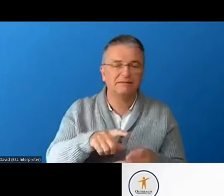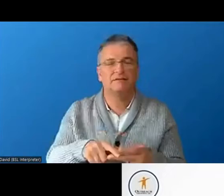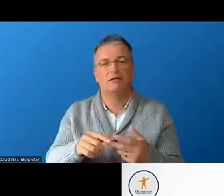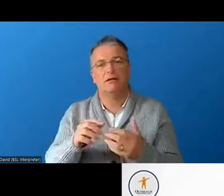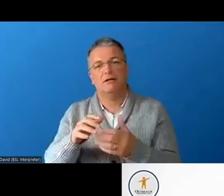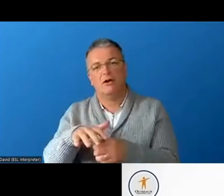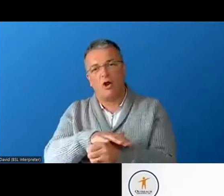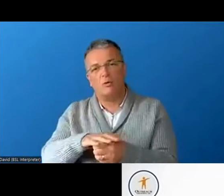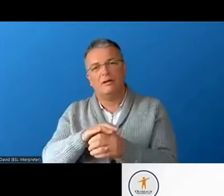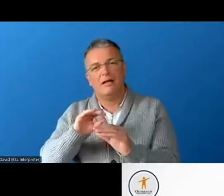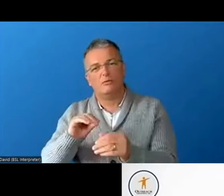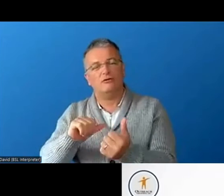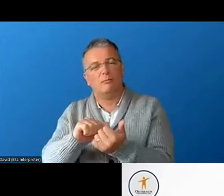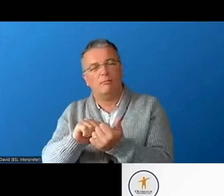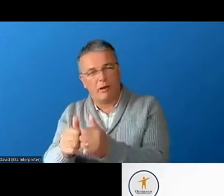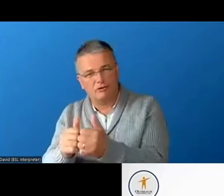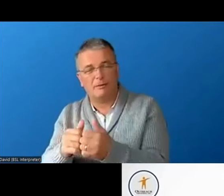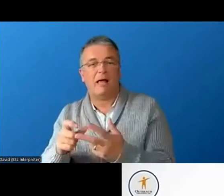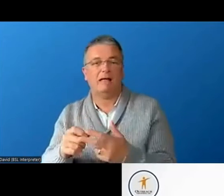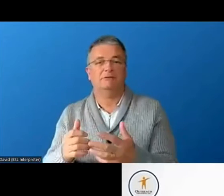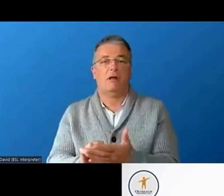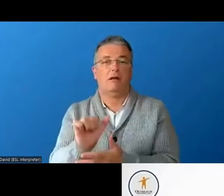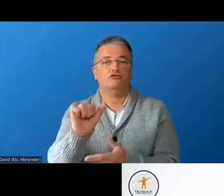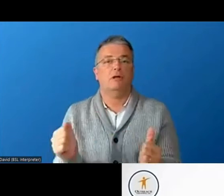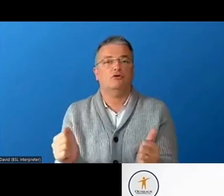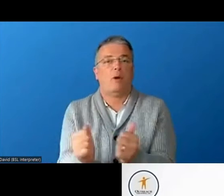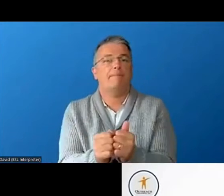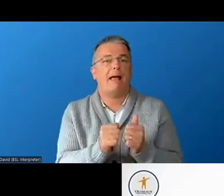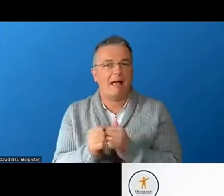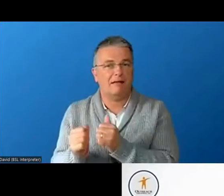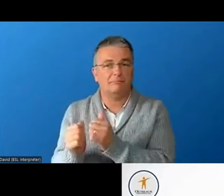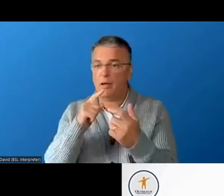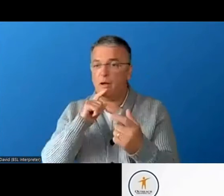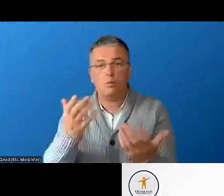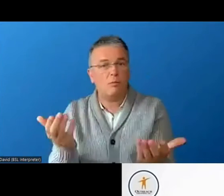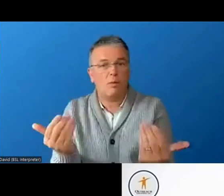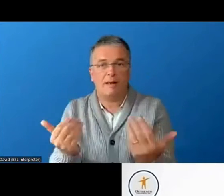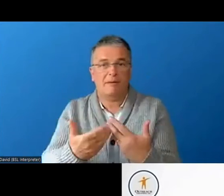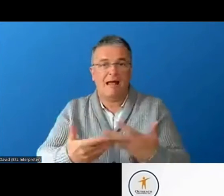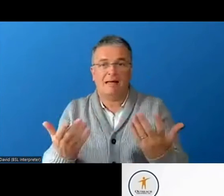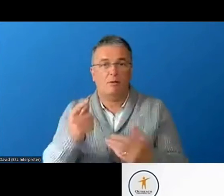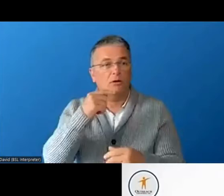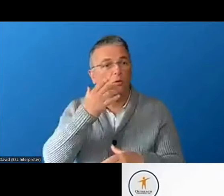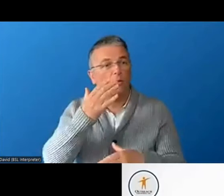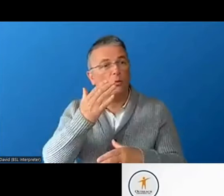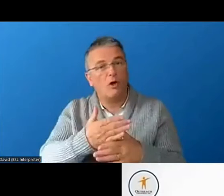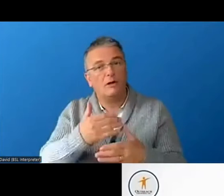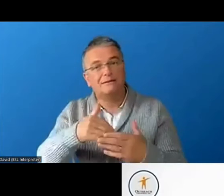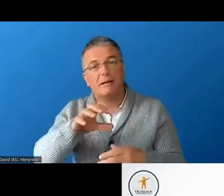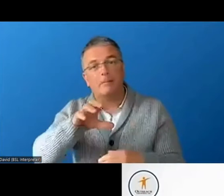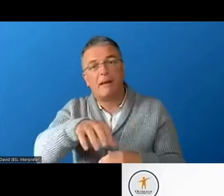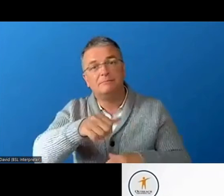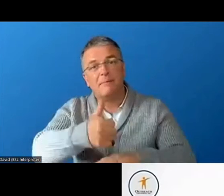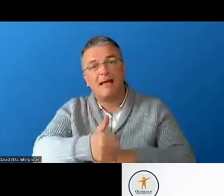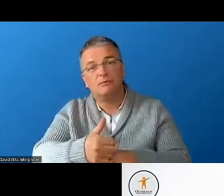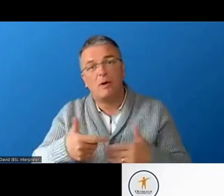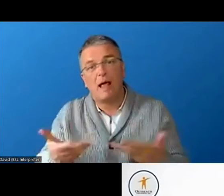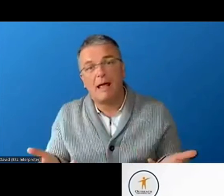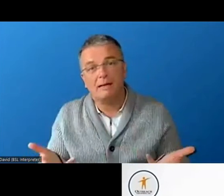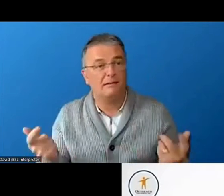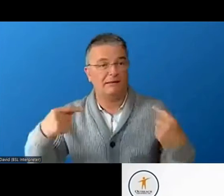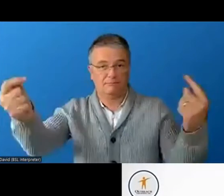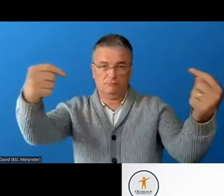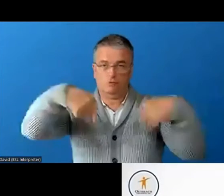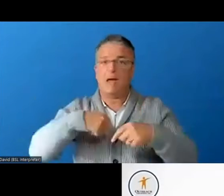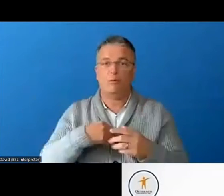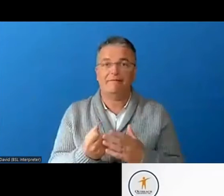partnerships, and the cultural compacts. But we welcome anyone who works in a place-based way at our events. The